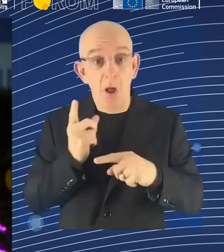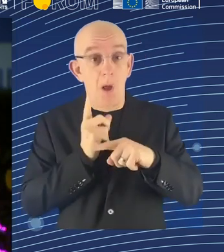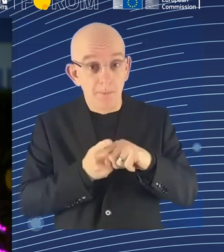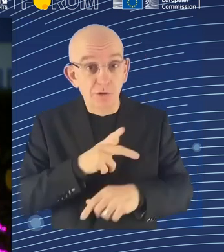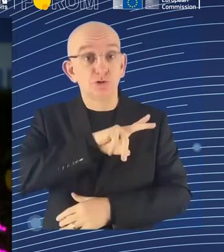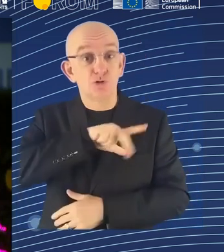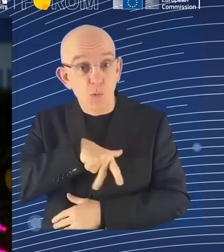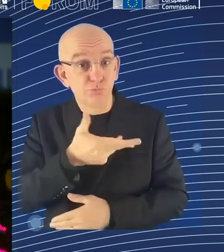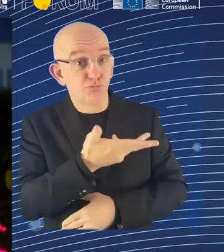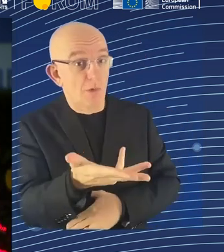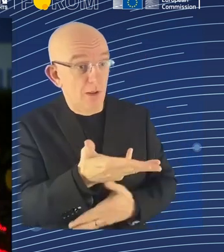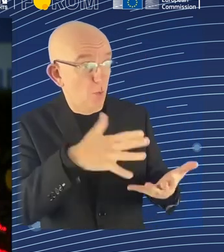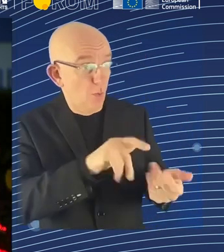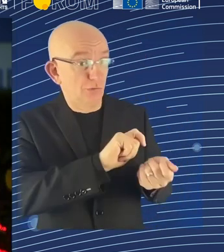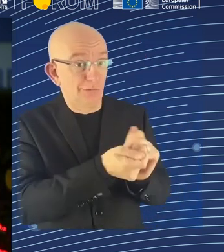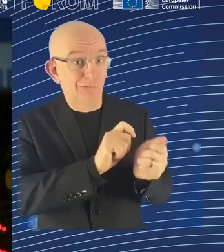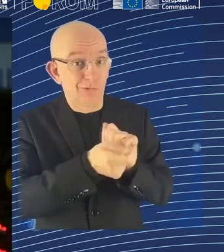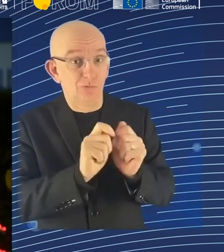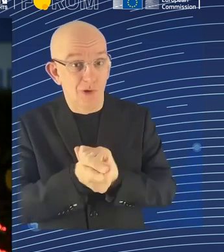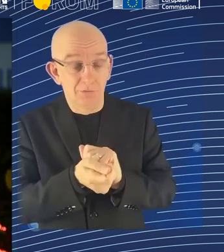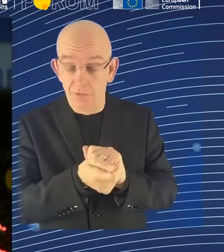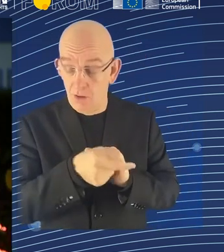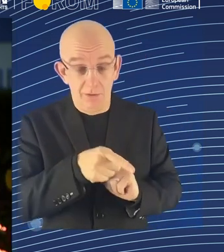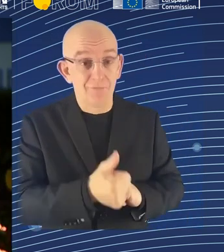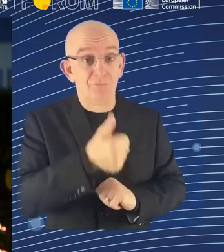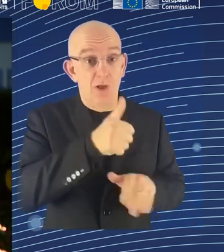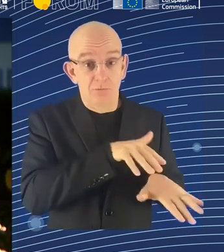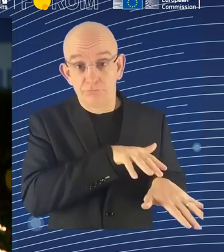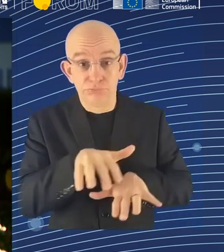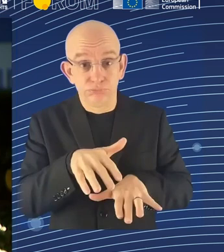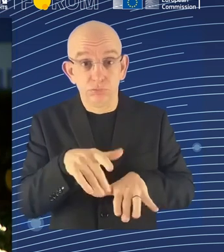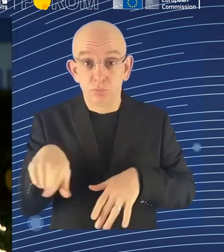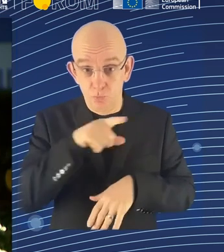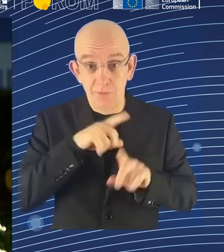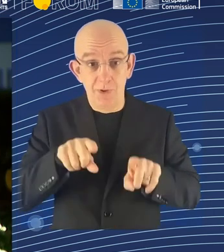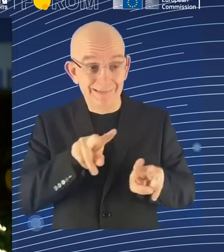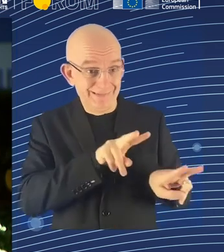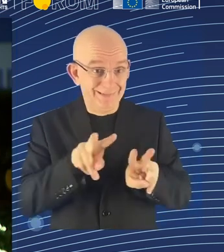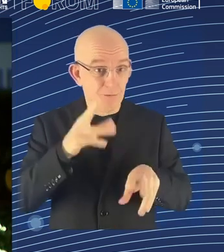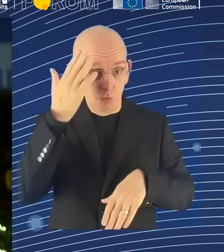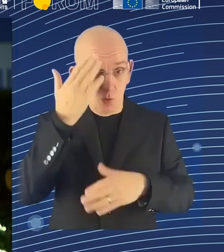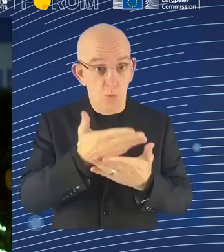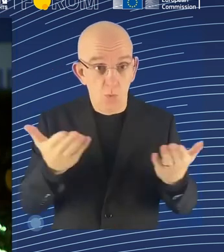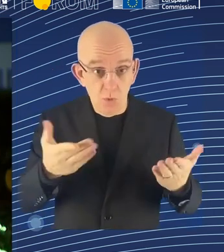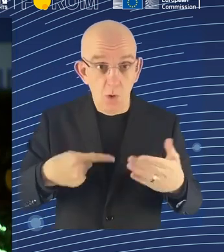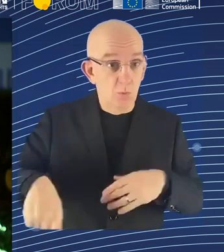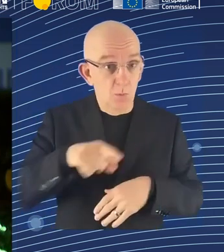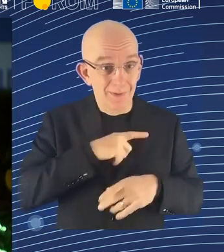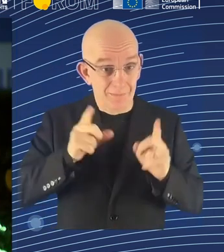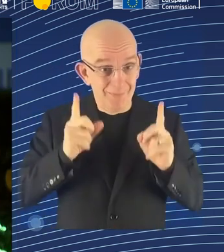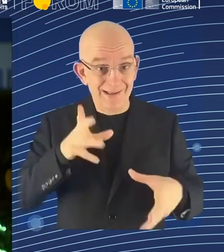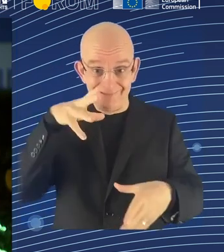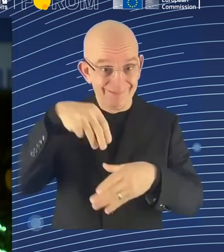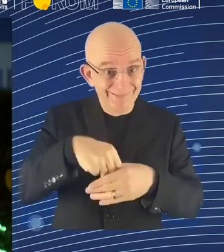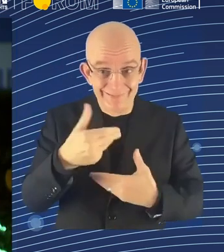as we have done over the past decades or even centuries. Of course, to come back to this,